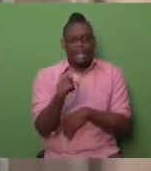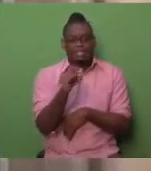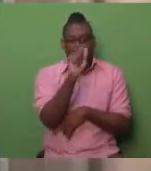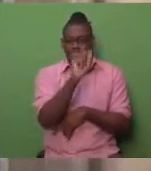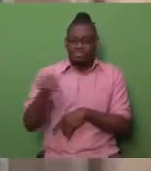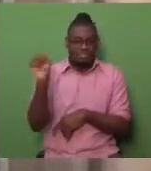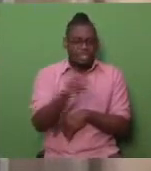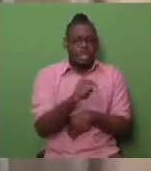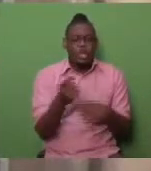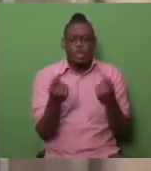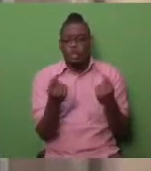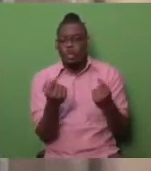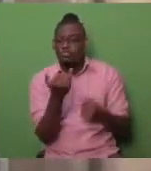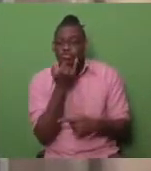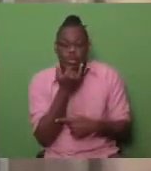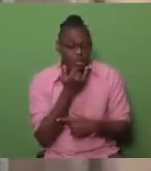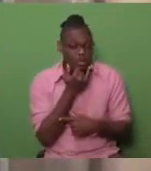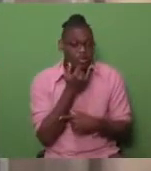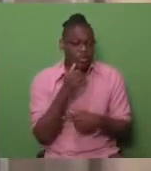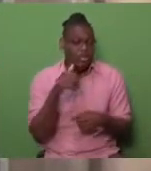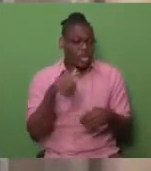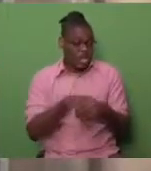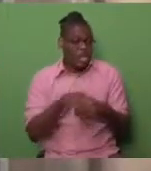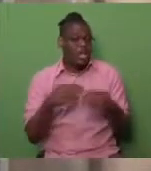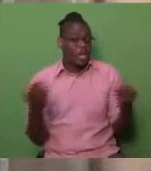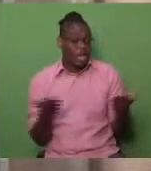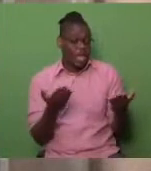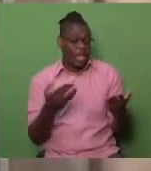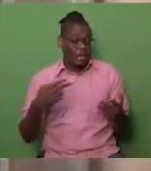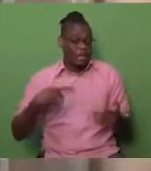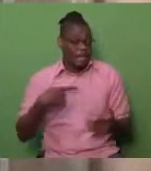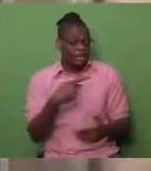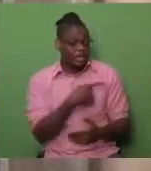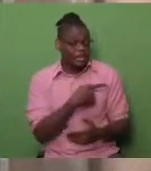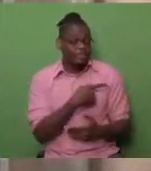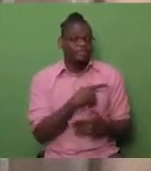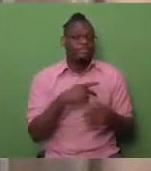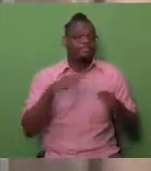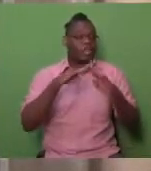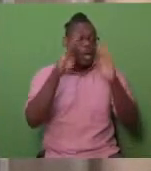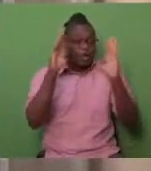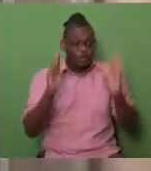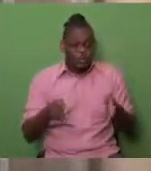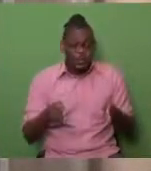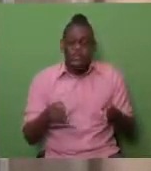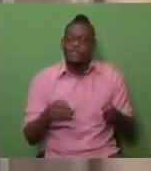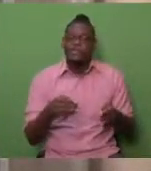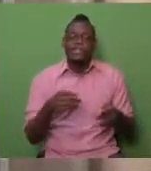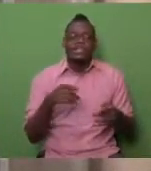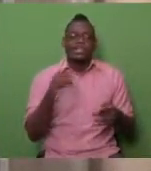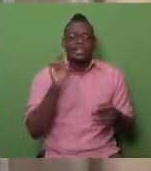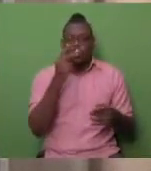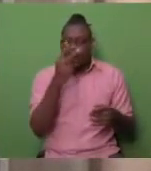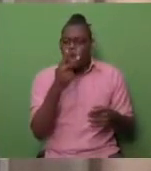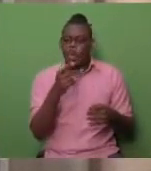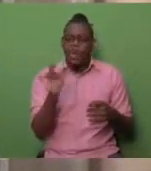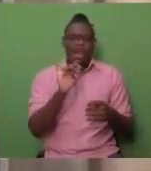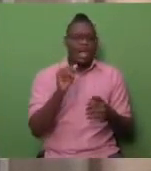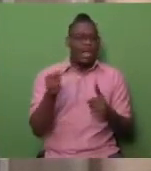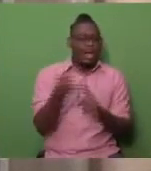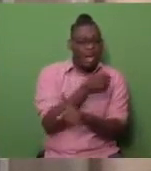their razor-thin parliamentary majority to consistently abuse the spirit and intent of our sacred